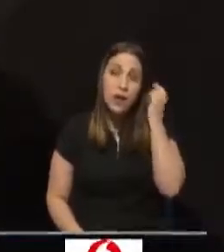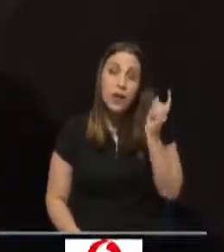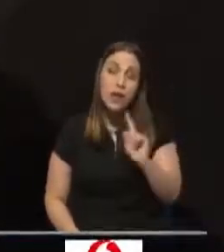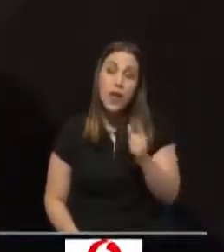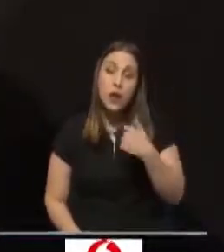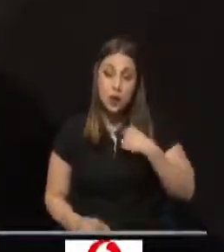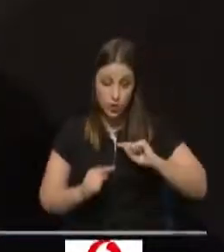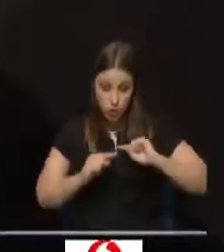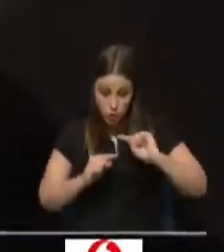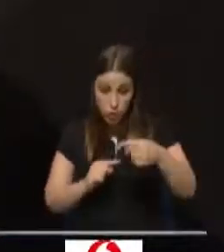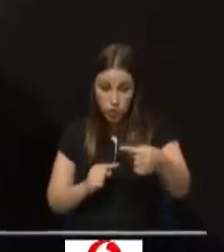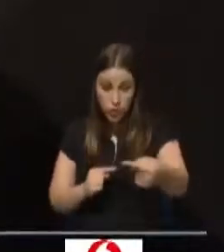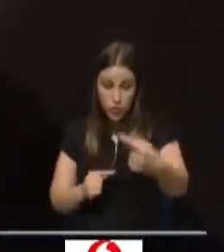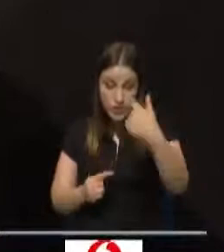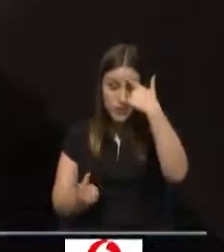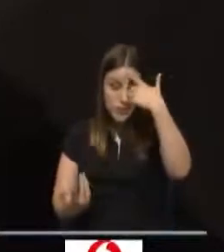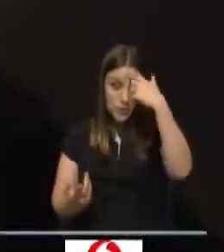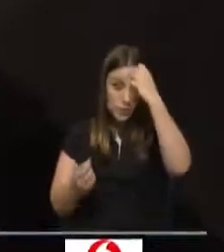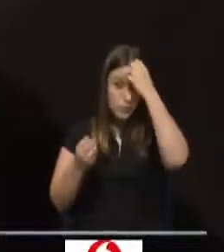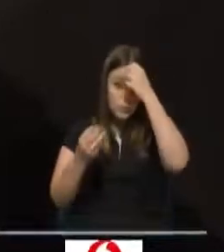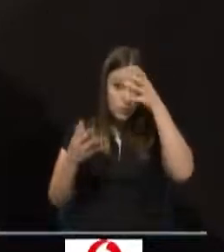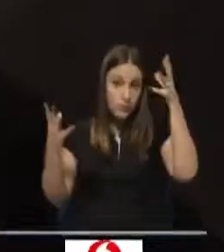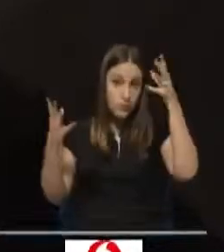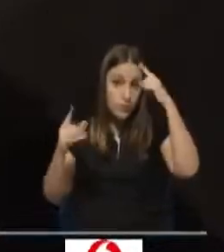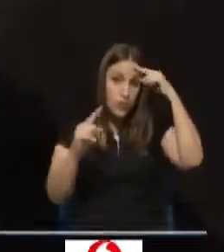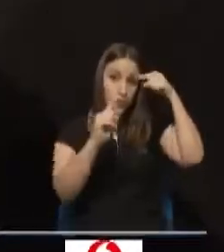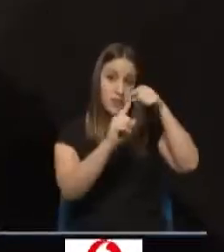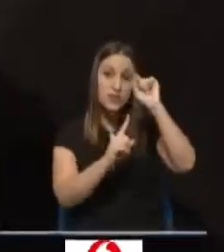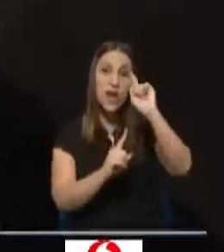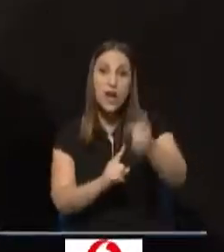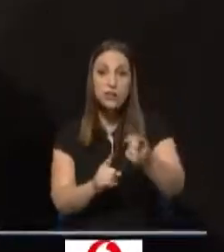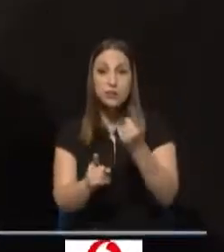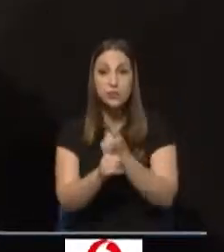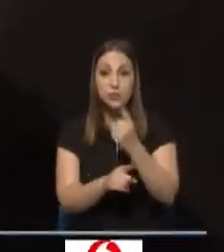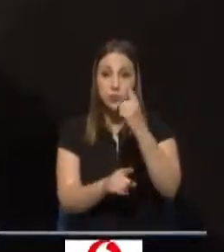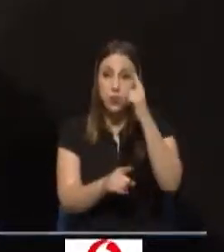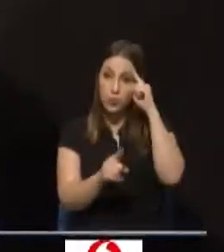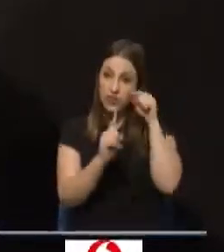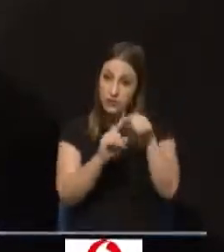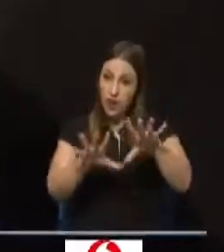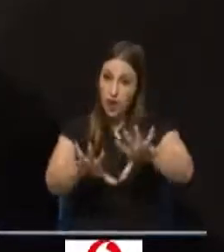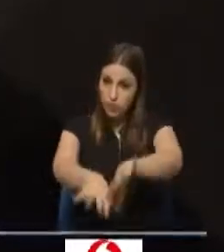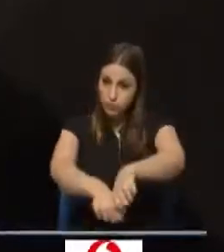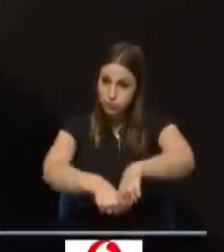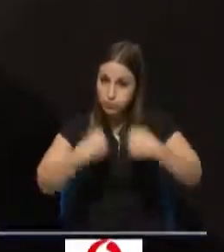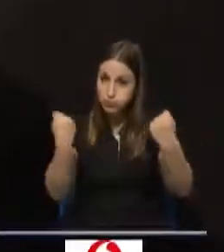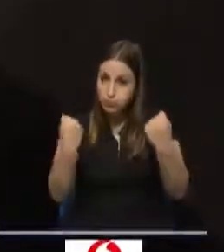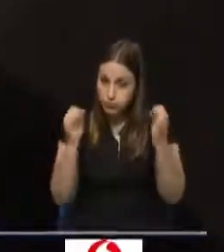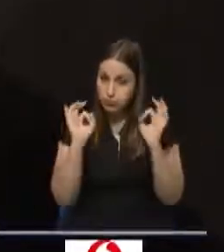What I can is I can draw from the consequences what the intentions were, because it was